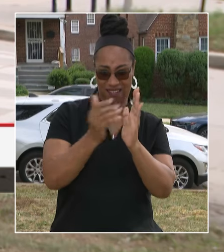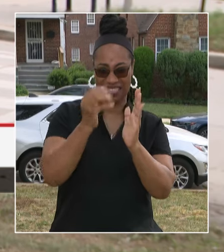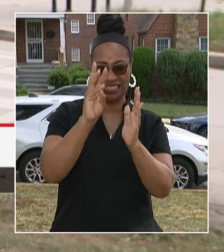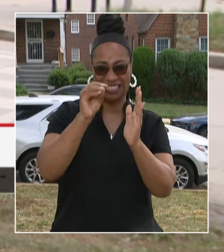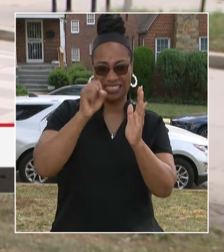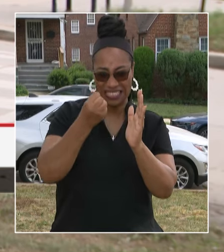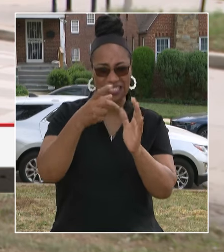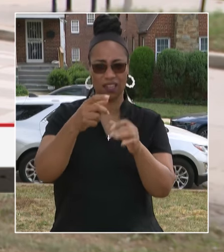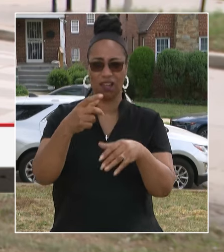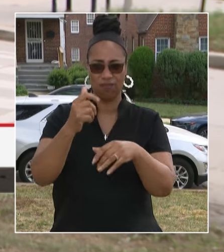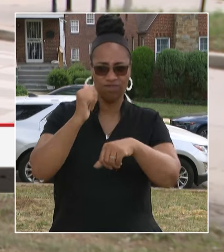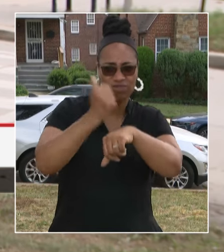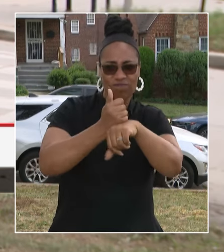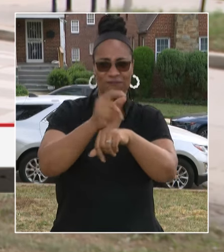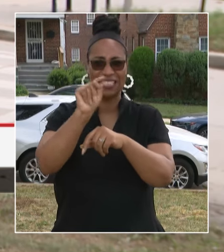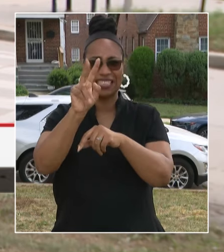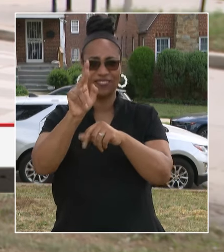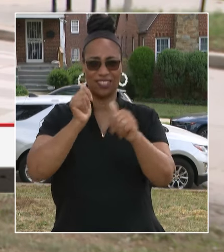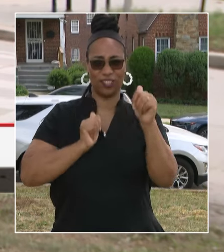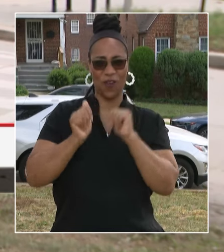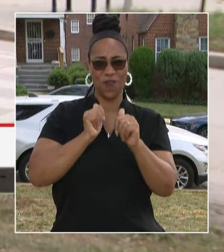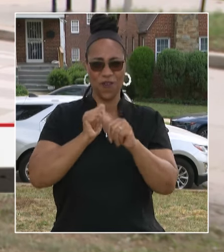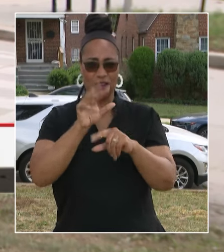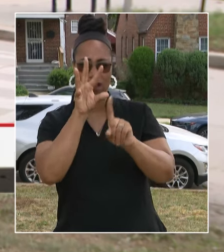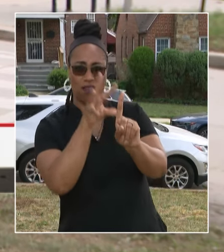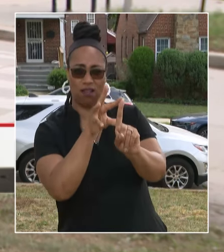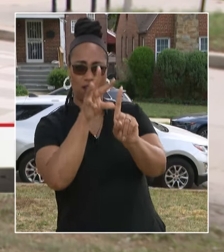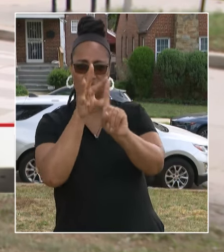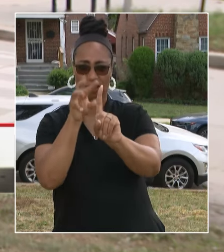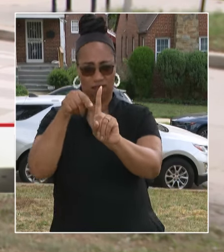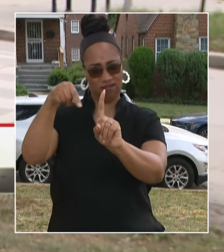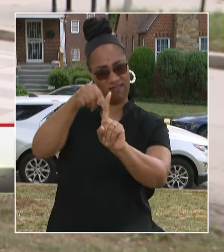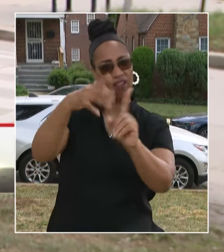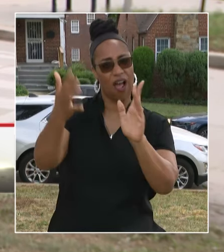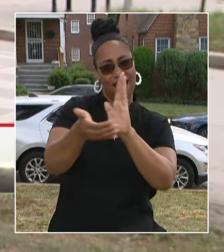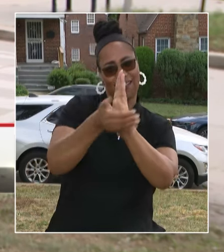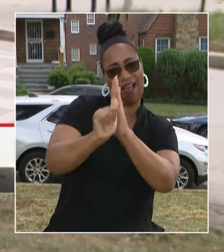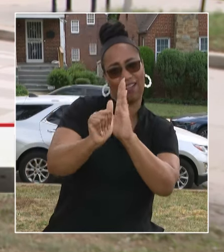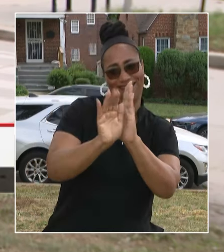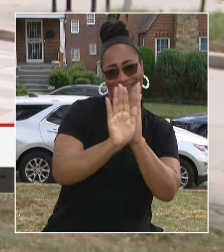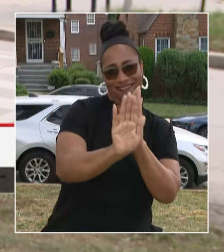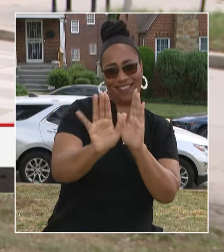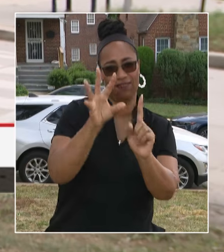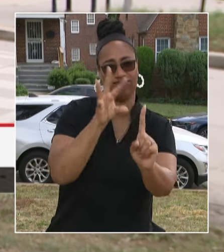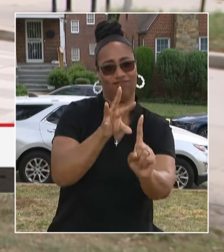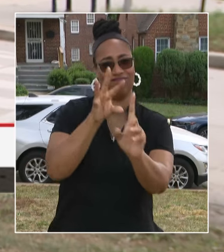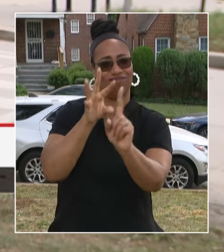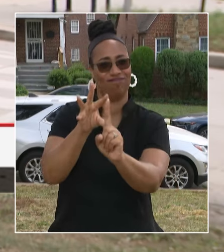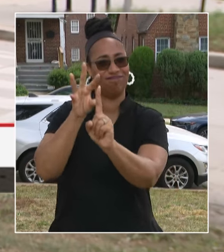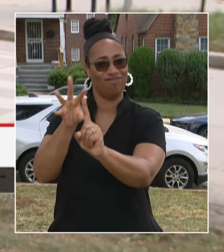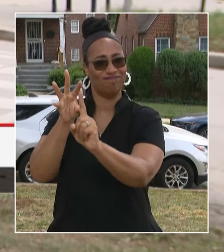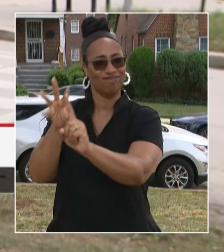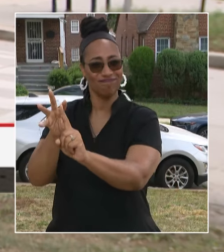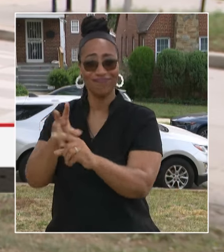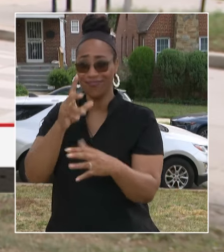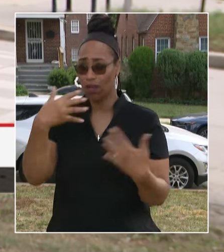Spaulding taught the veterans programs at Phelps, Bell, and Armstrong high schools, while also coaching the school basketball and baseball